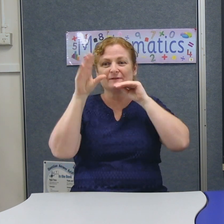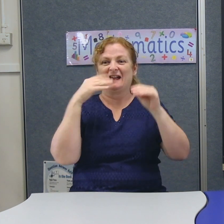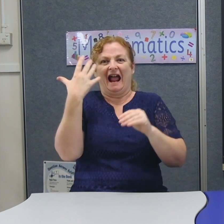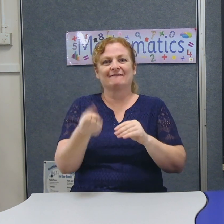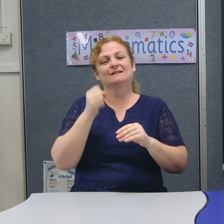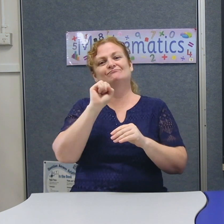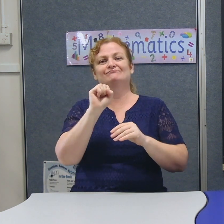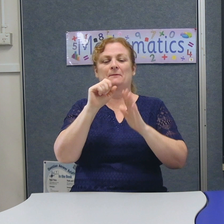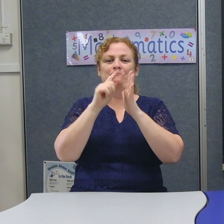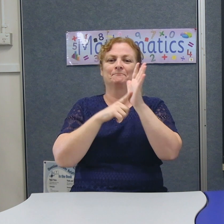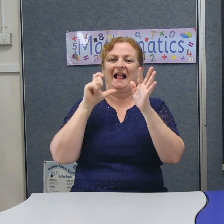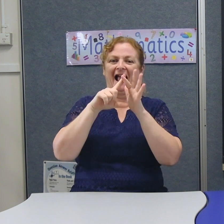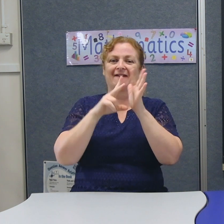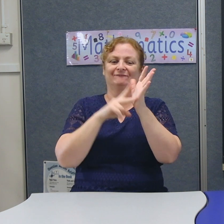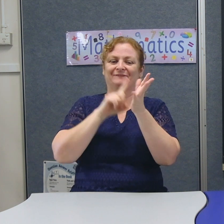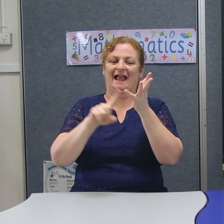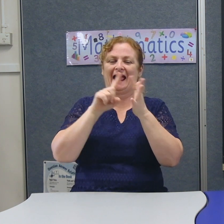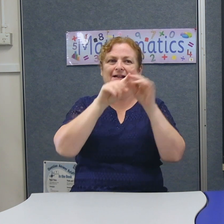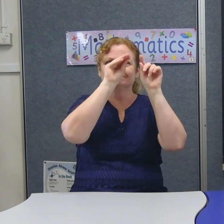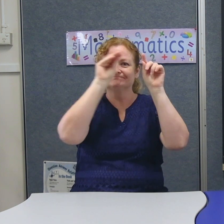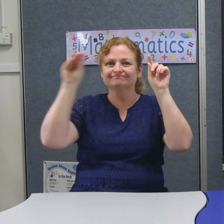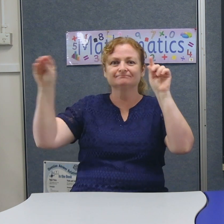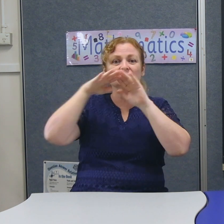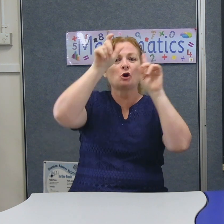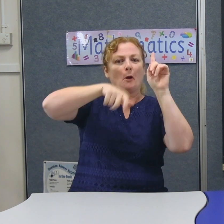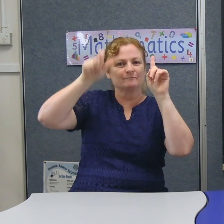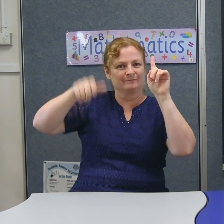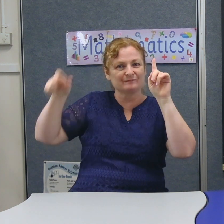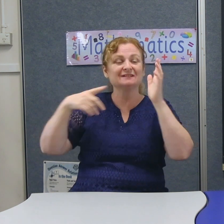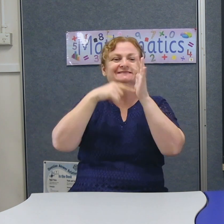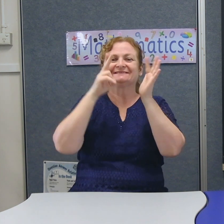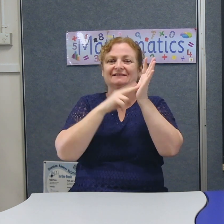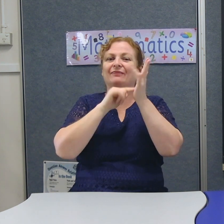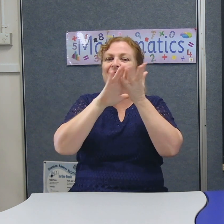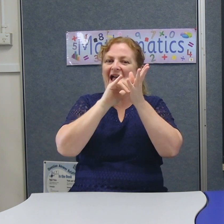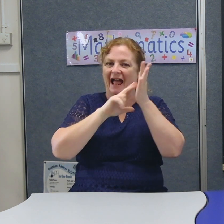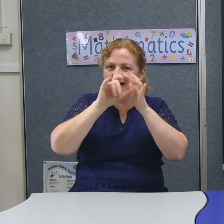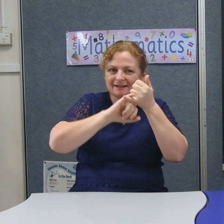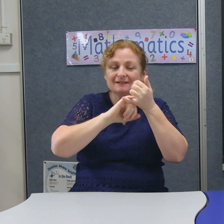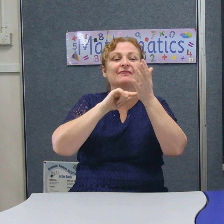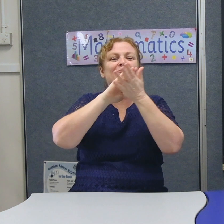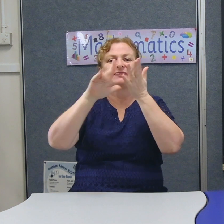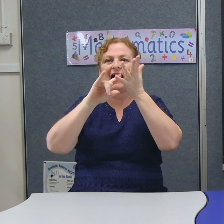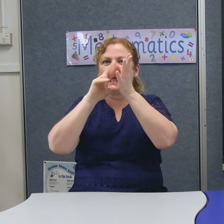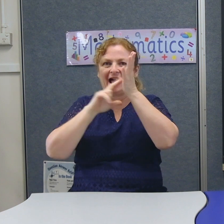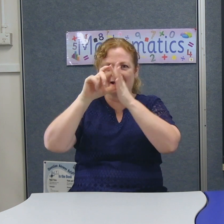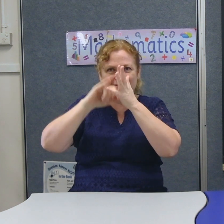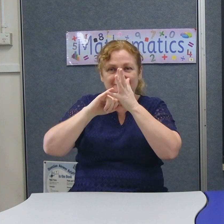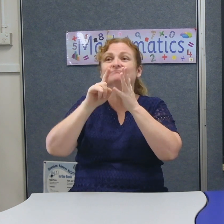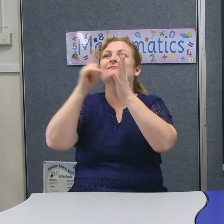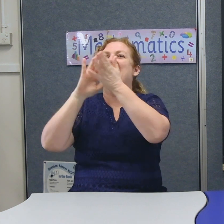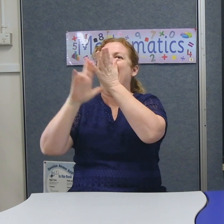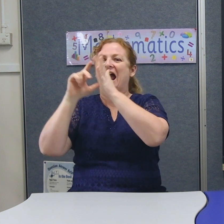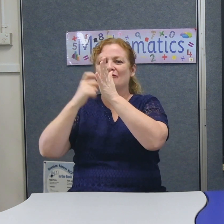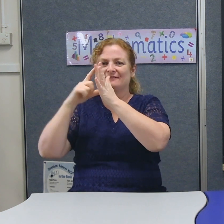value positions of 10,000s, thousands, hundreds, tens, and